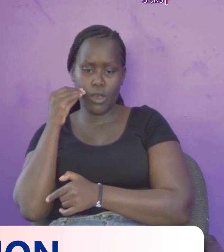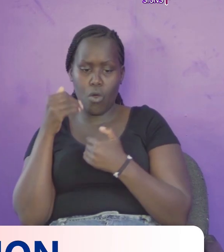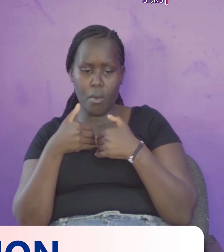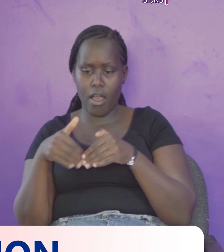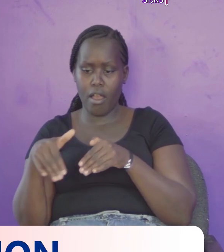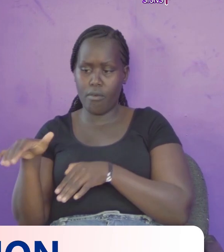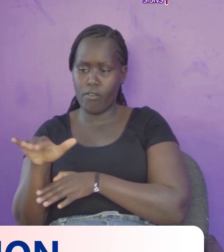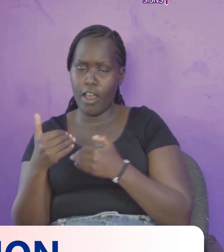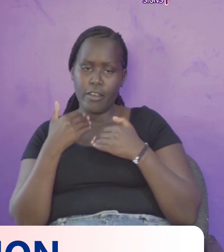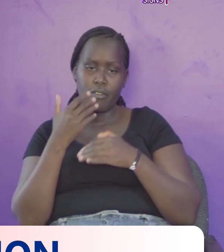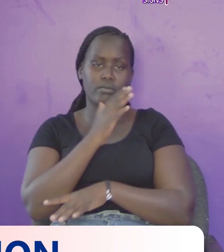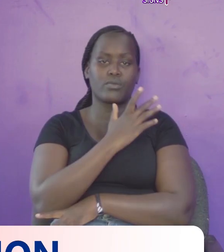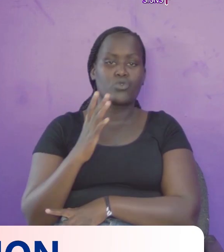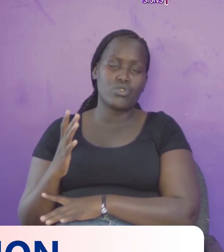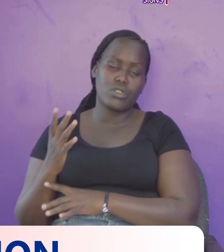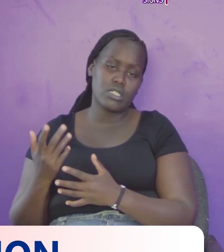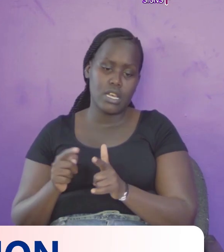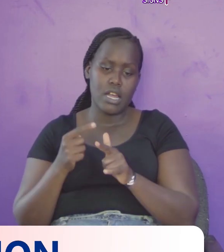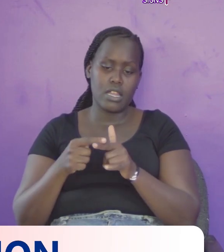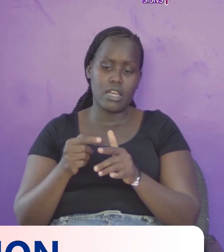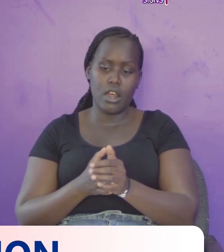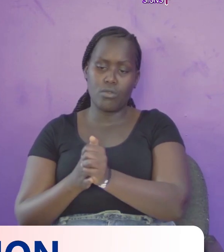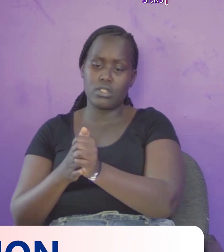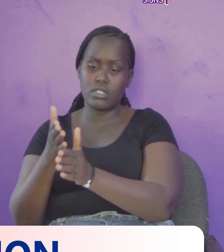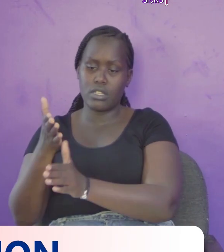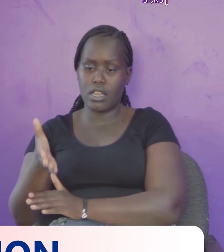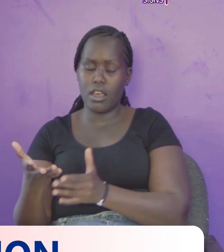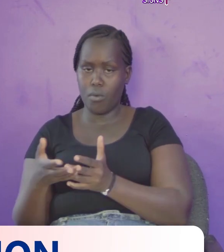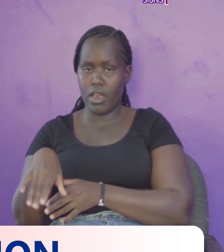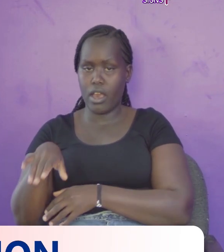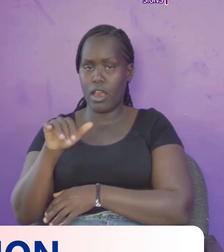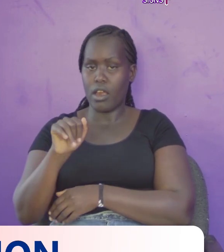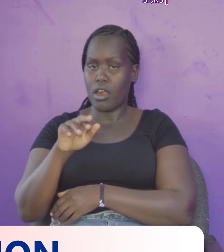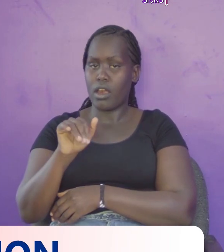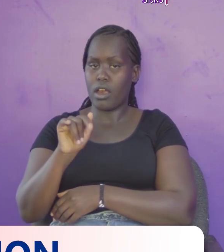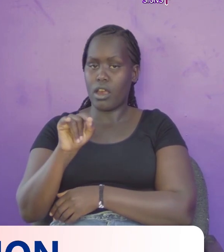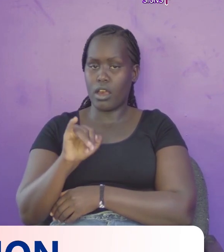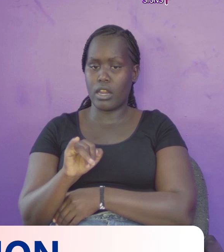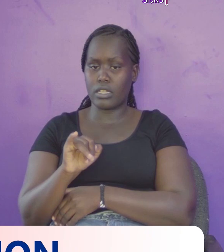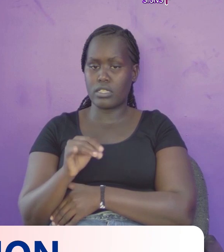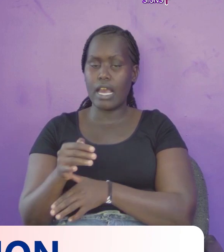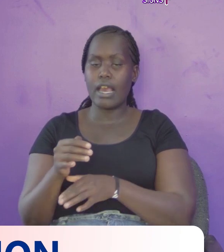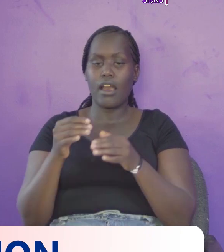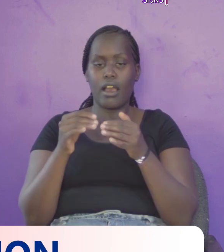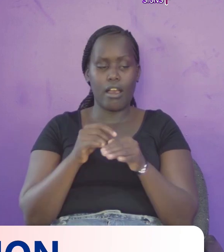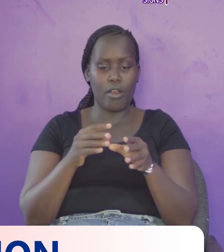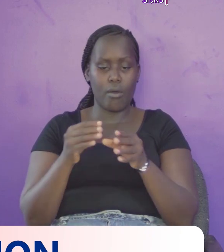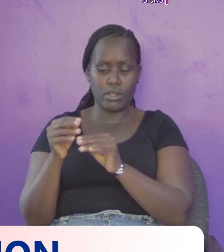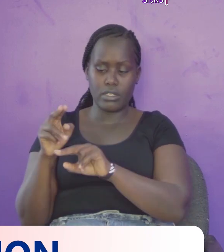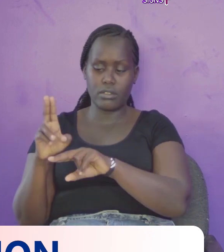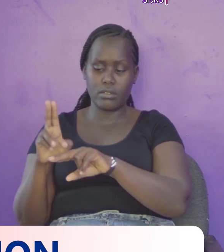na miti. So I was taken there where Sikina Simbarati were. When I went and sat